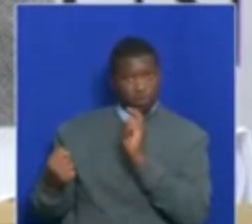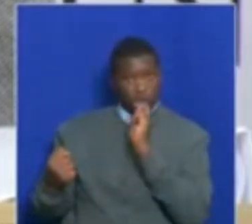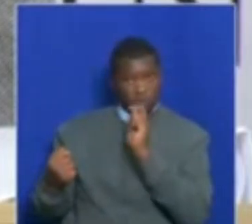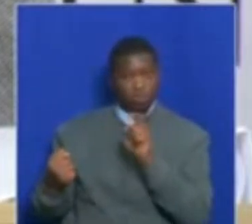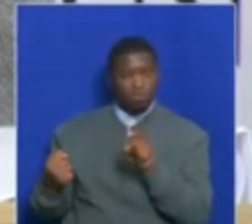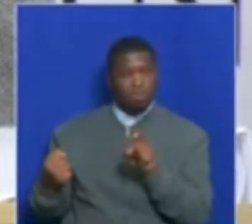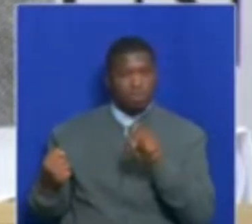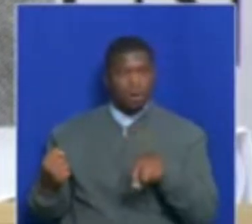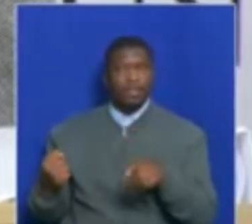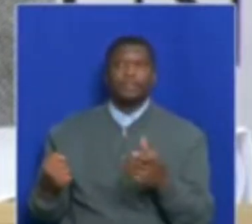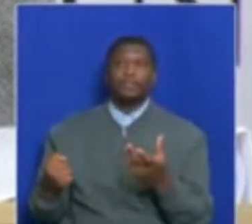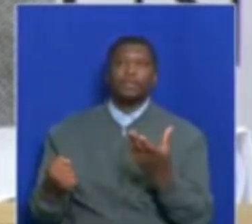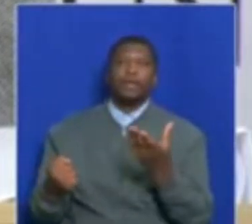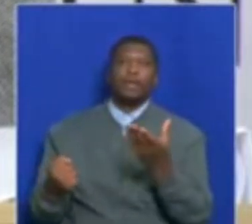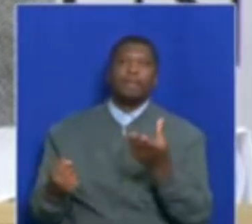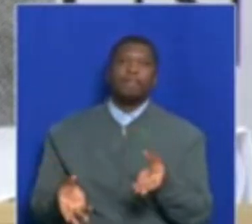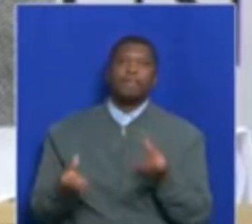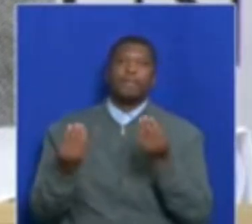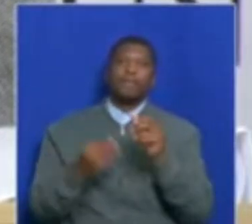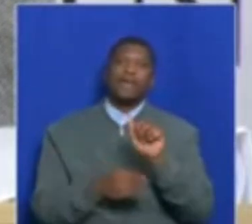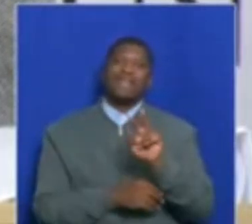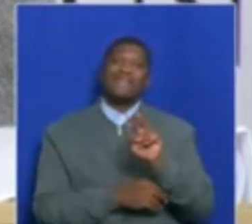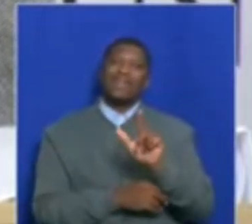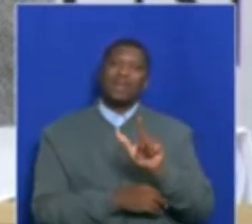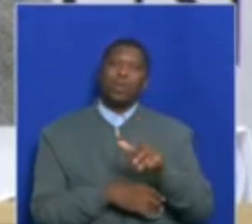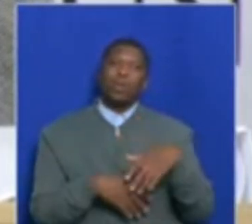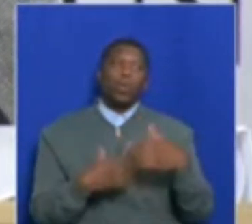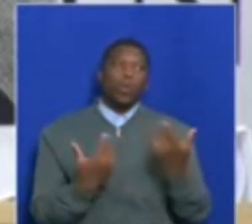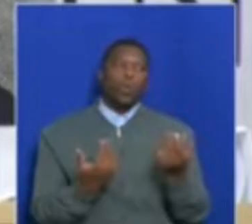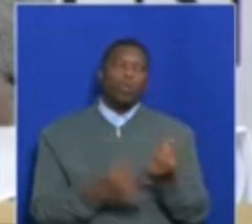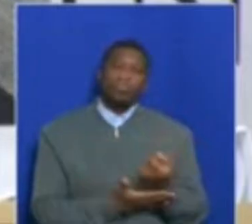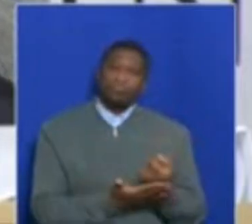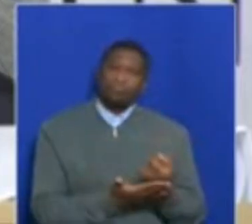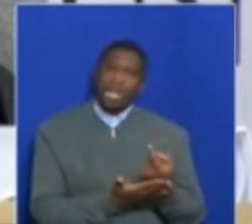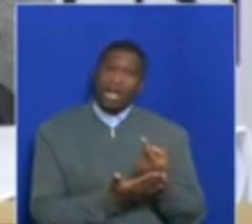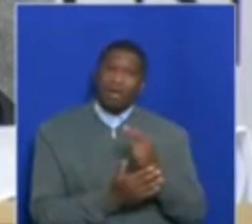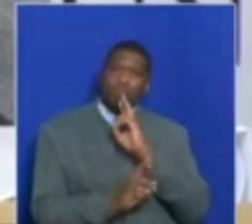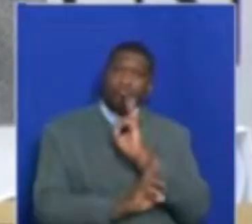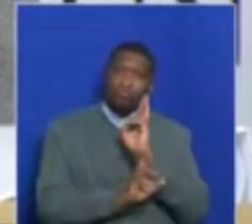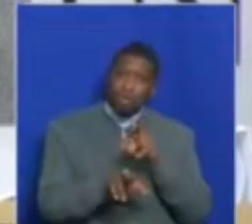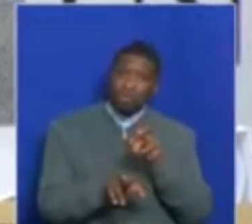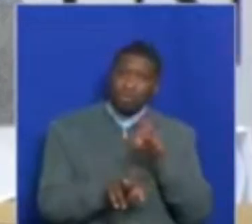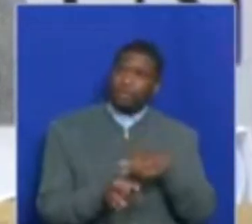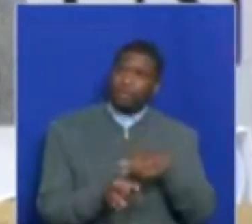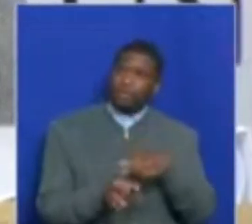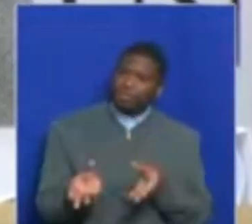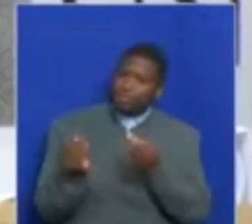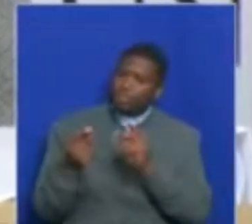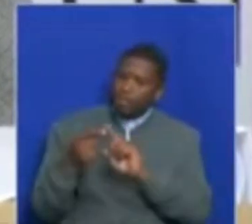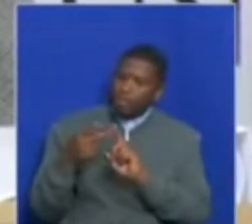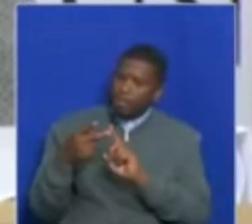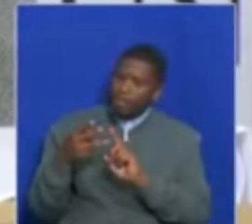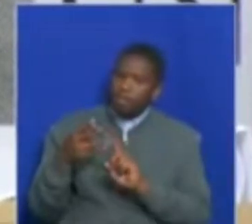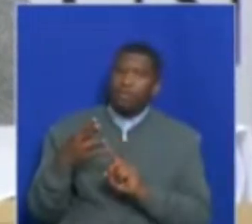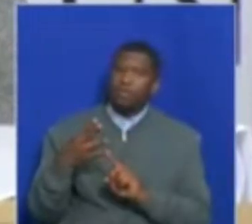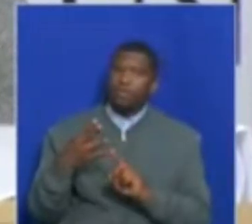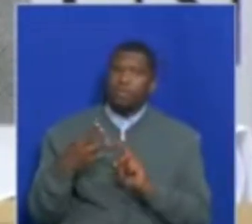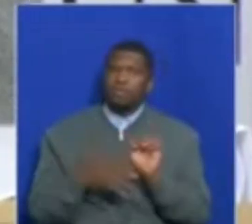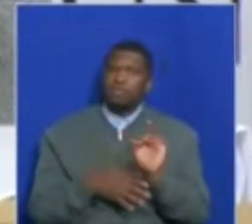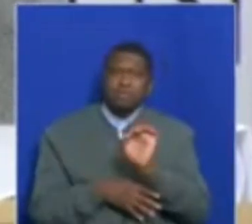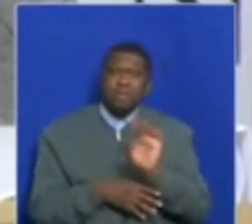AVL or tracker report on that vehicle. So beside the statement of the victim, there